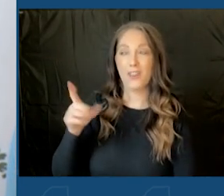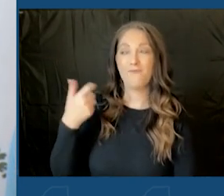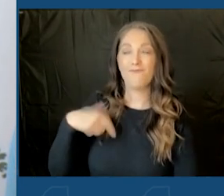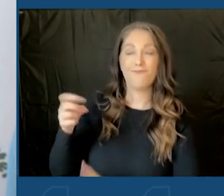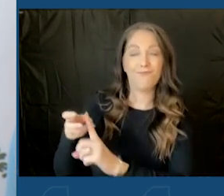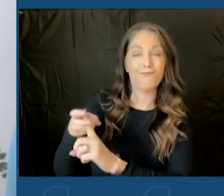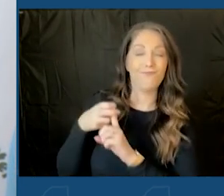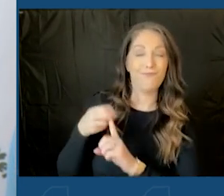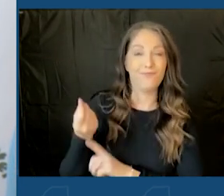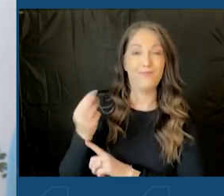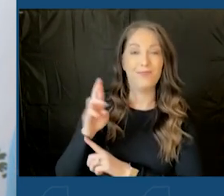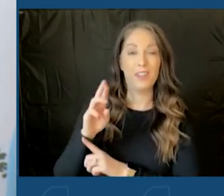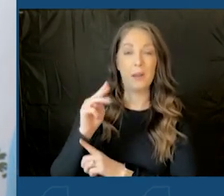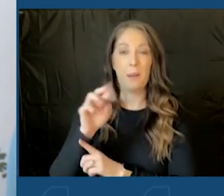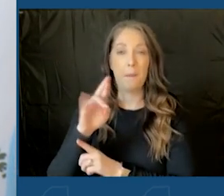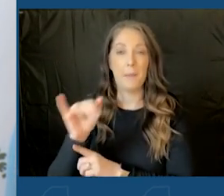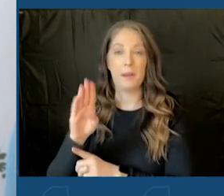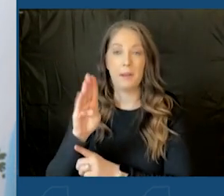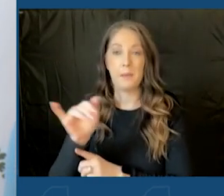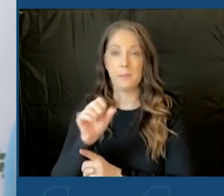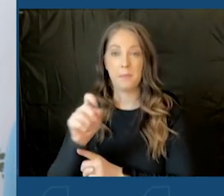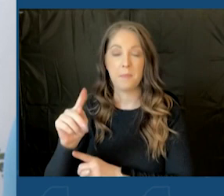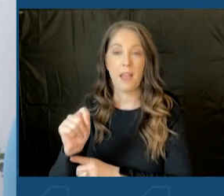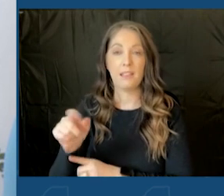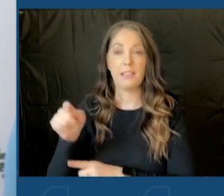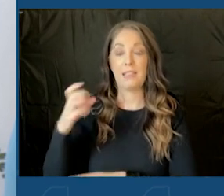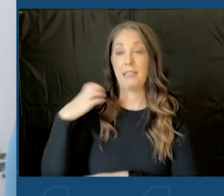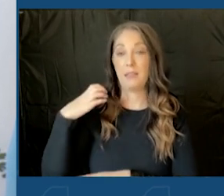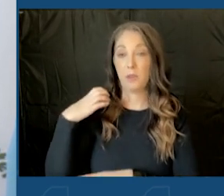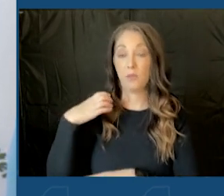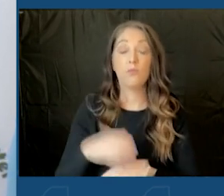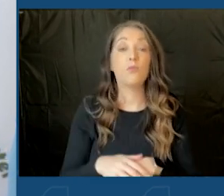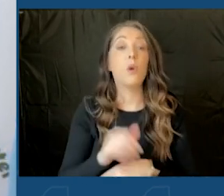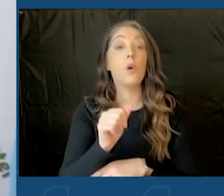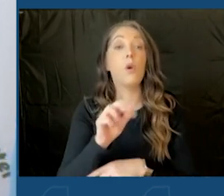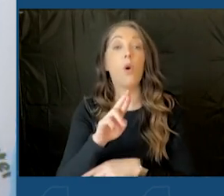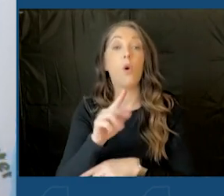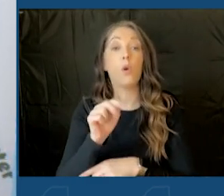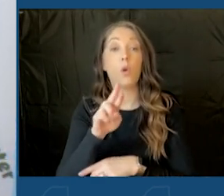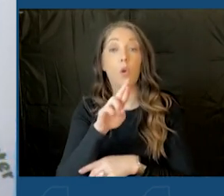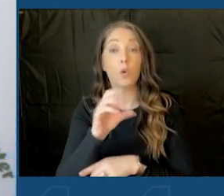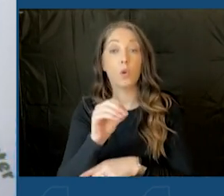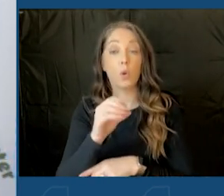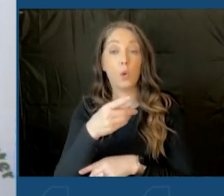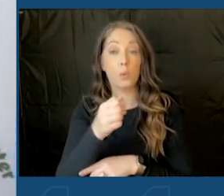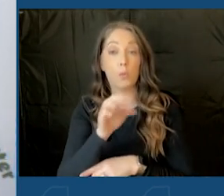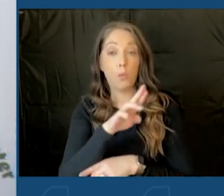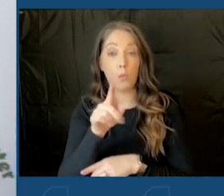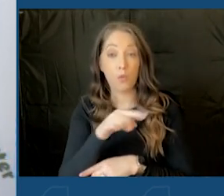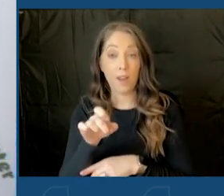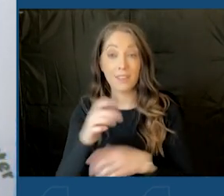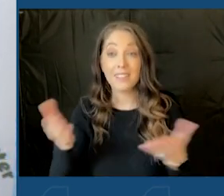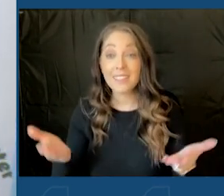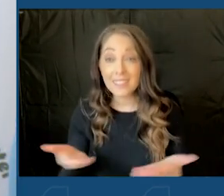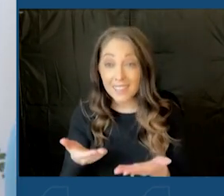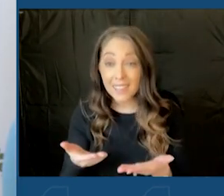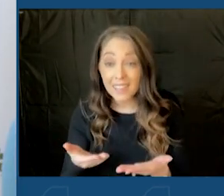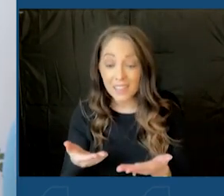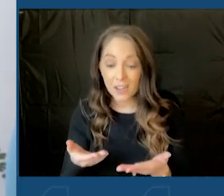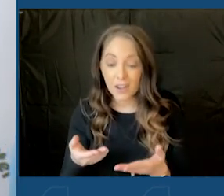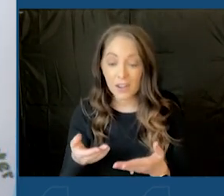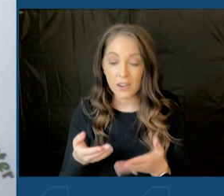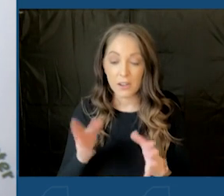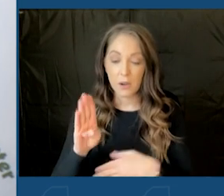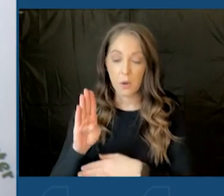Bassett as our commissioner. Arturo Perez is here, the CEO of Borican Neighborhood Health Center. Thank you very much for hosting us